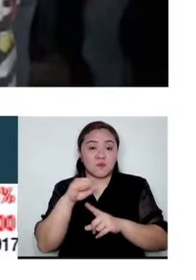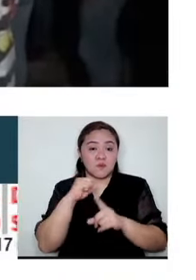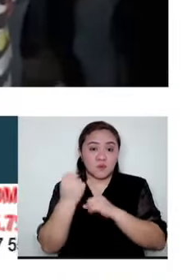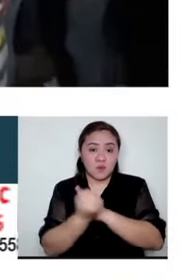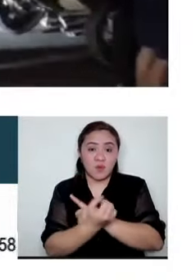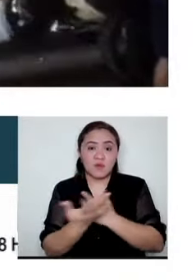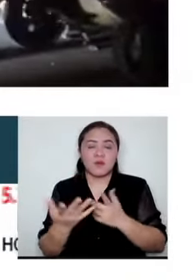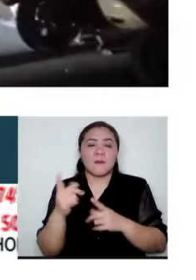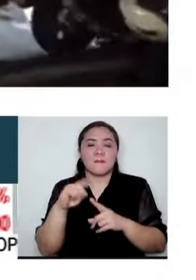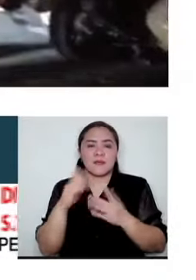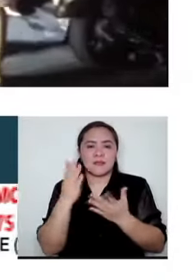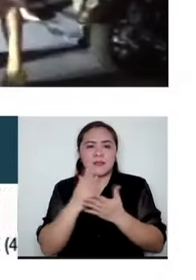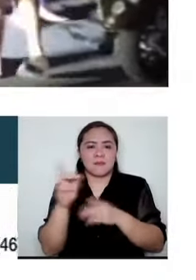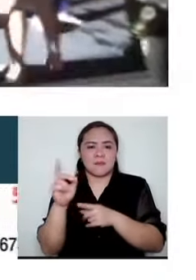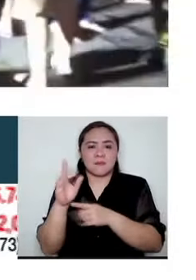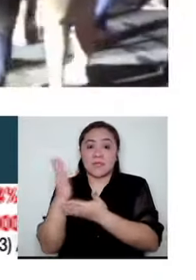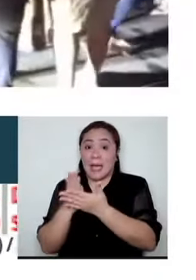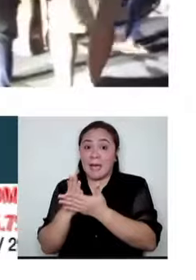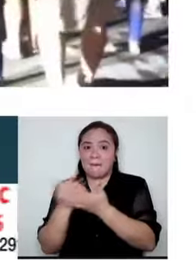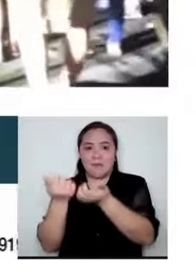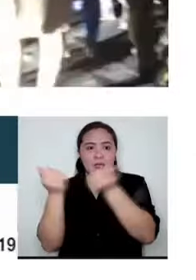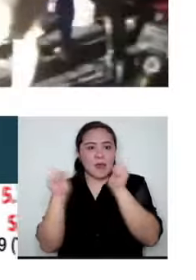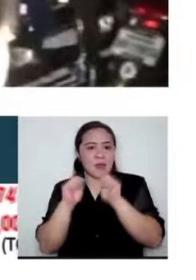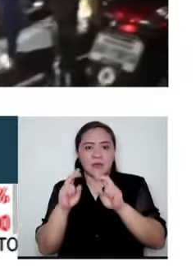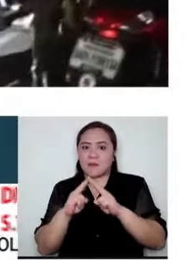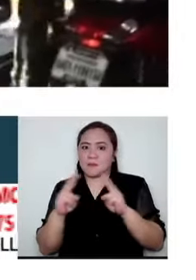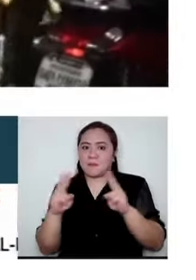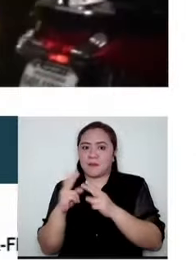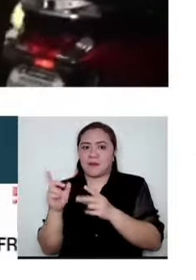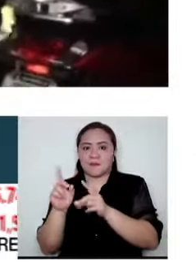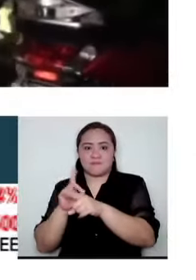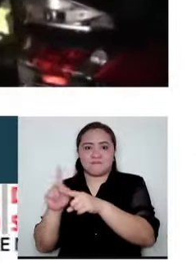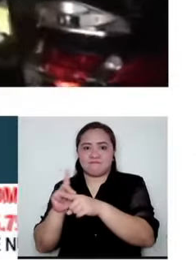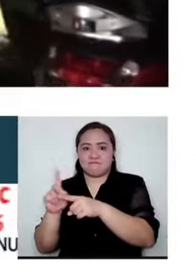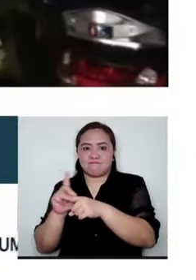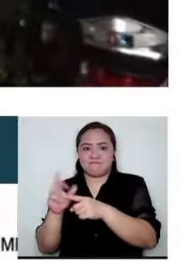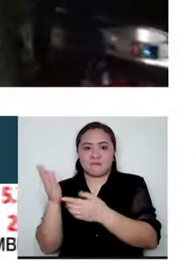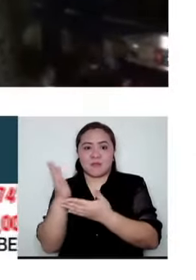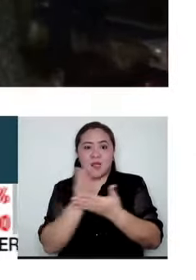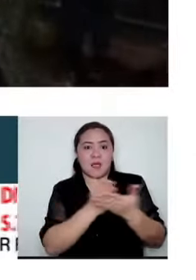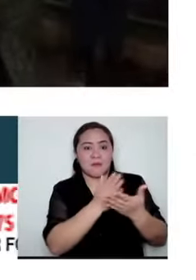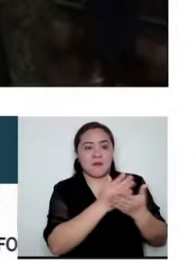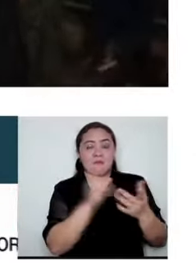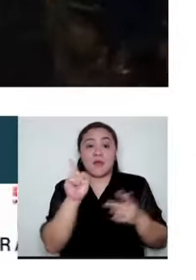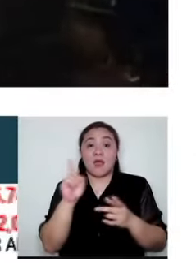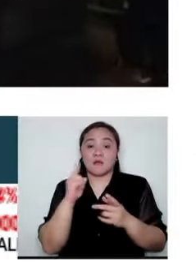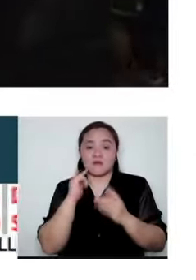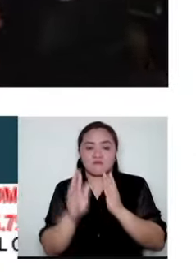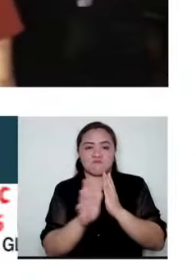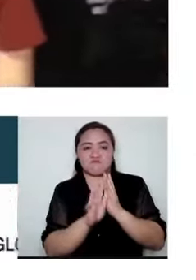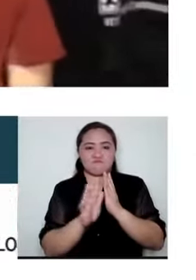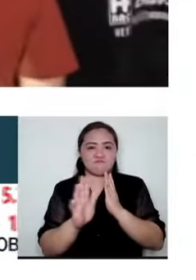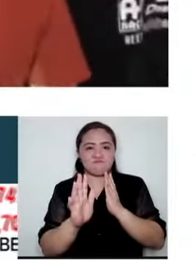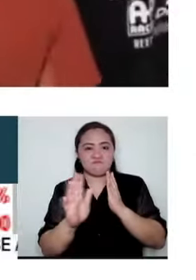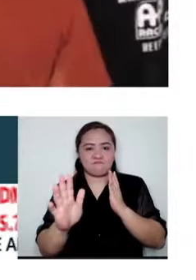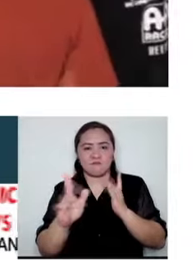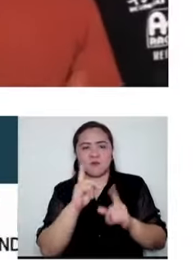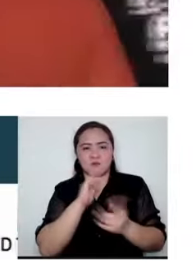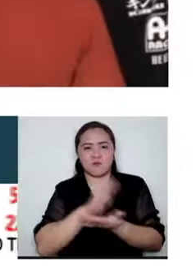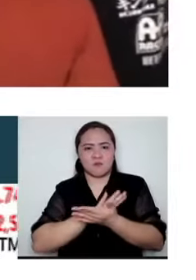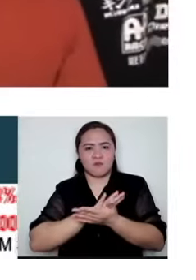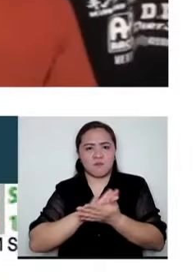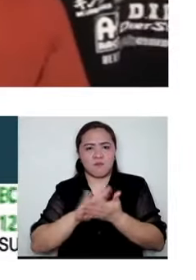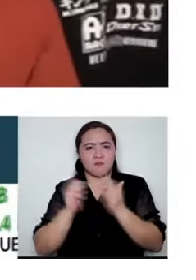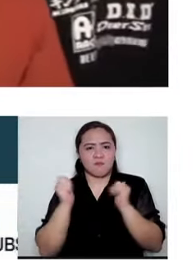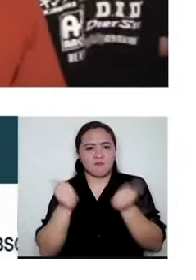There are more disciplined areas which you can be proud of. Queuing, falling in line. So at the outset,